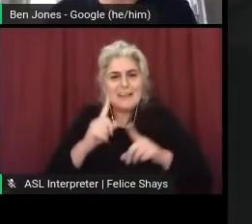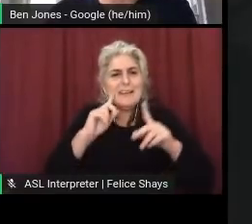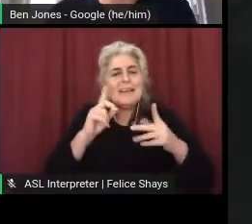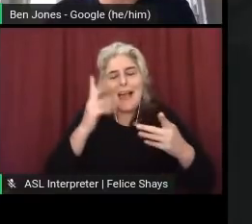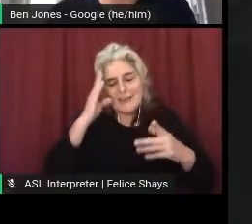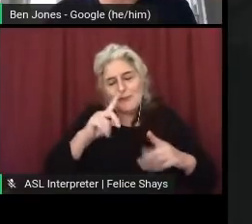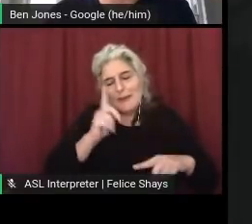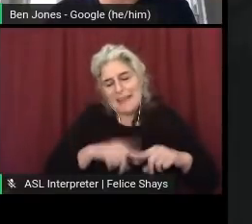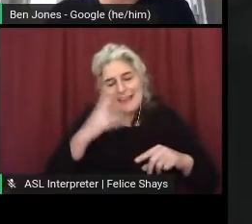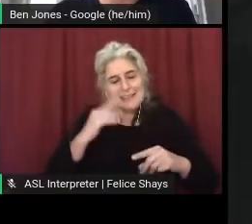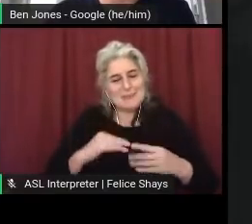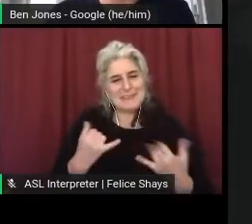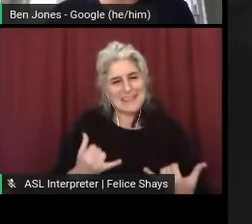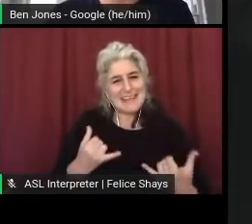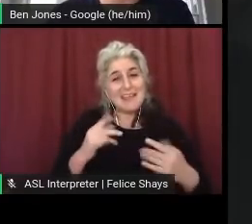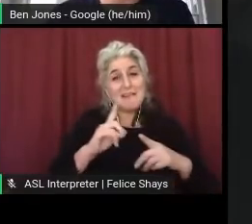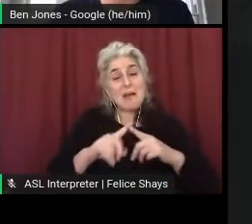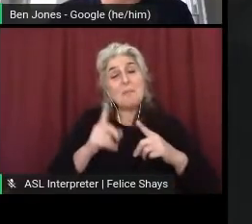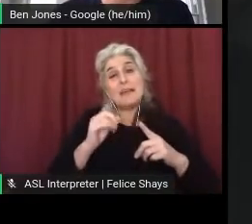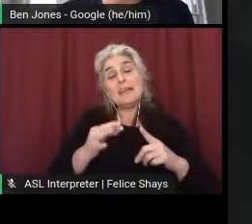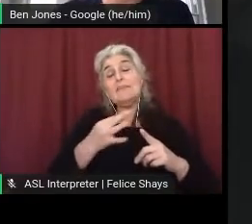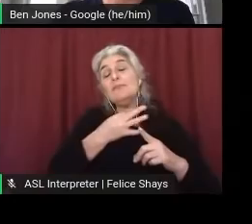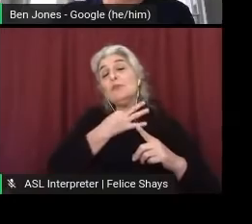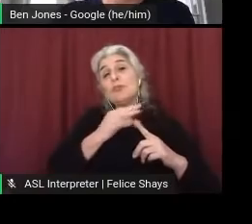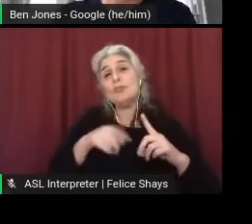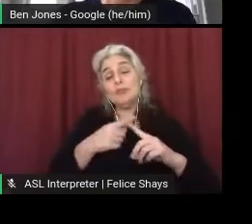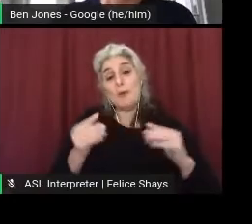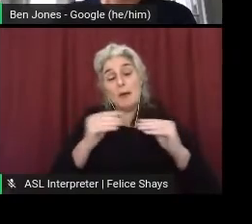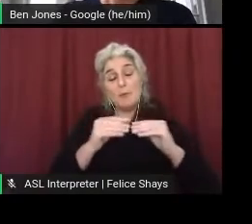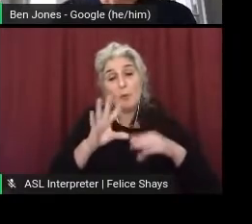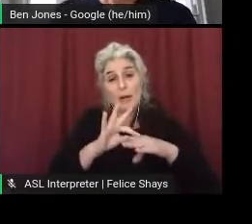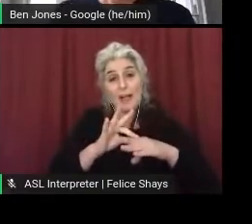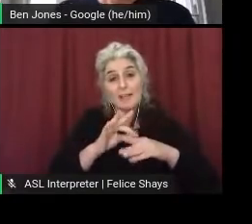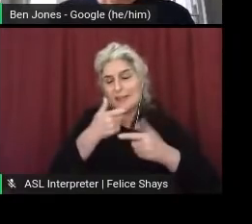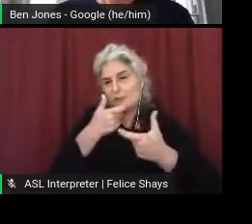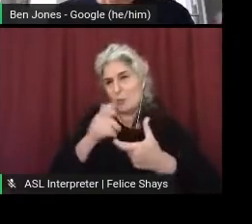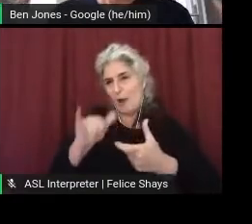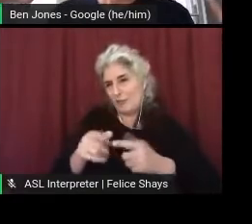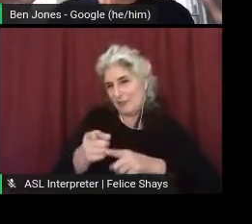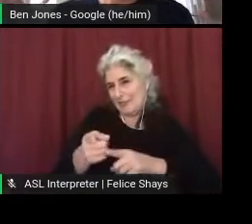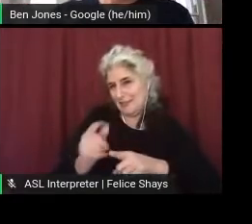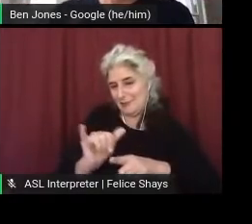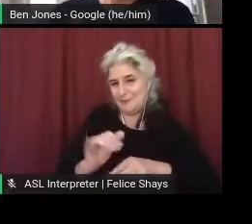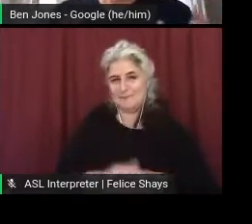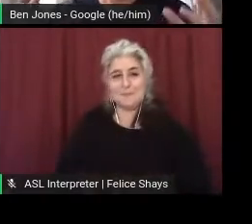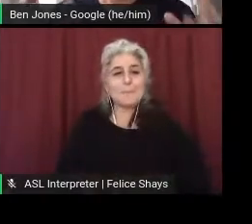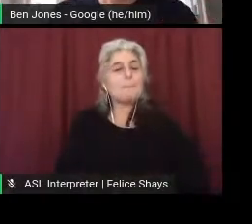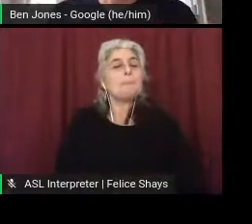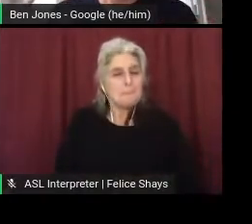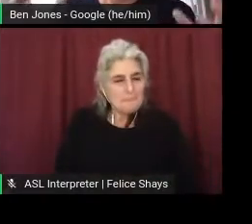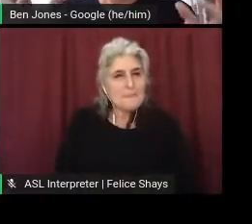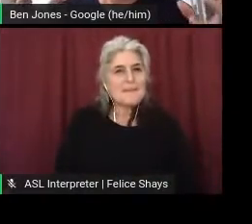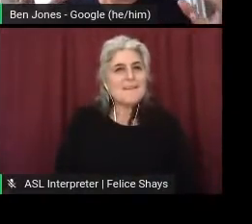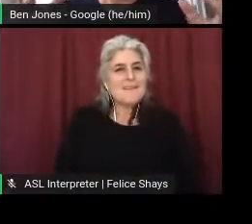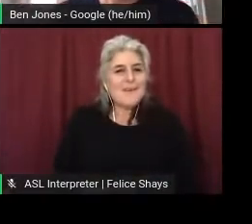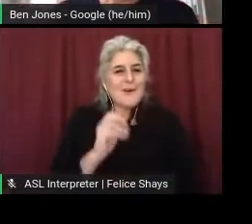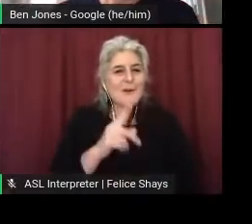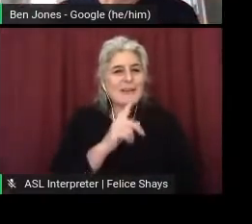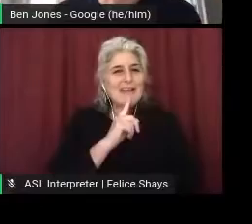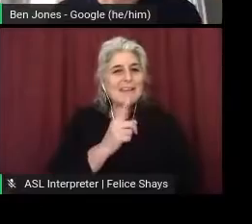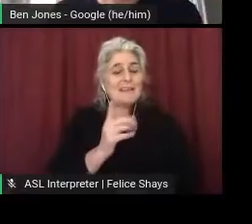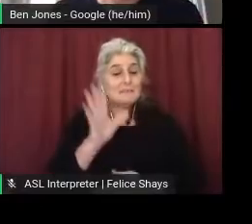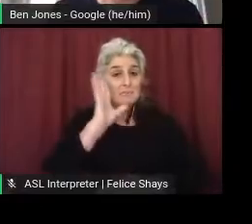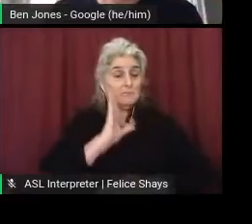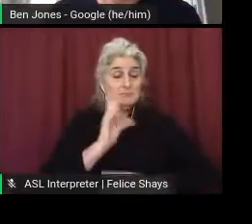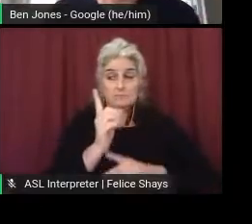if you guys are looking for additional content to pay attention to. It's great. There was a moment when